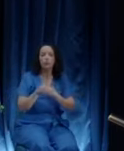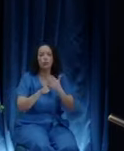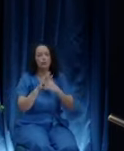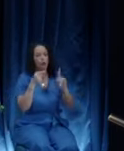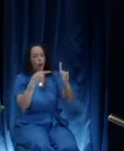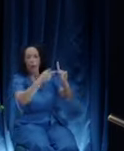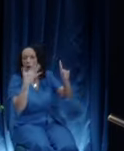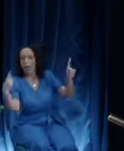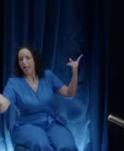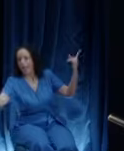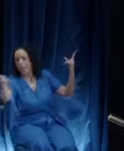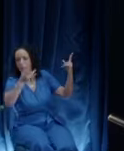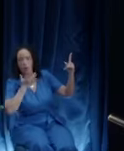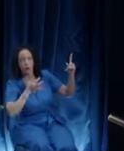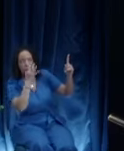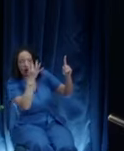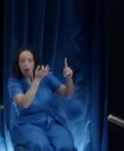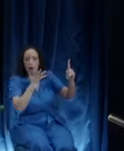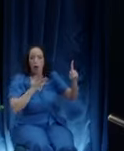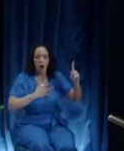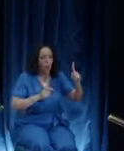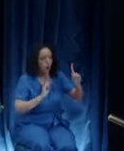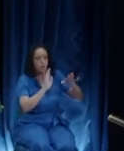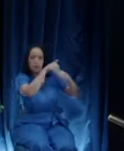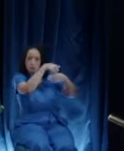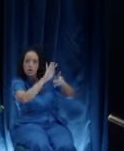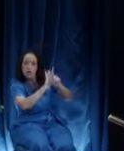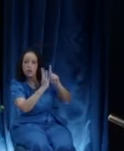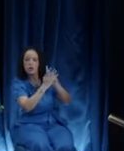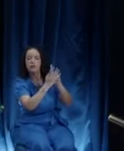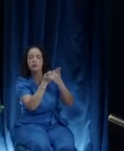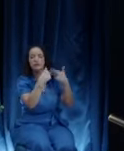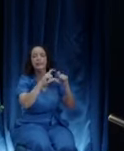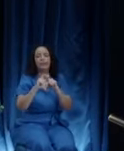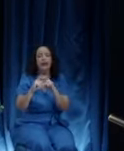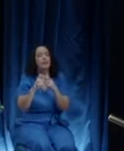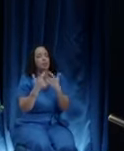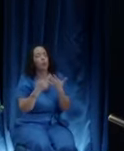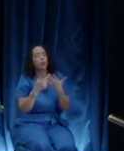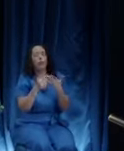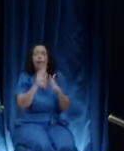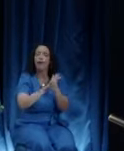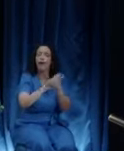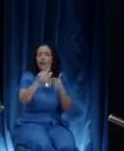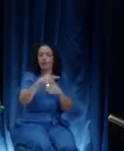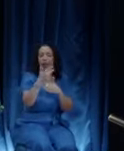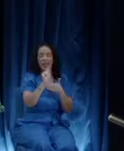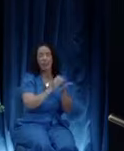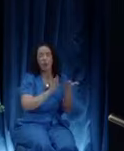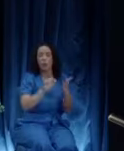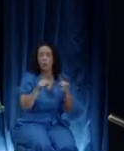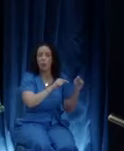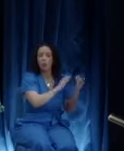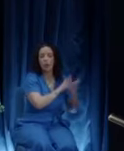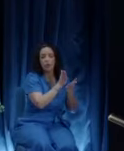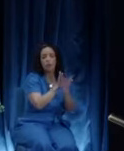place to be. And that really continues under Henry VIII and all the way through the Tudors.